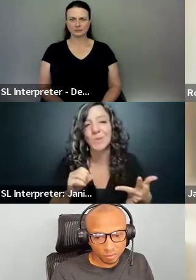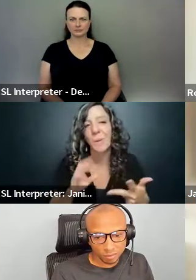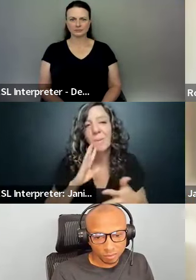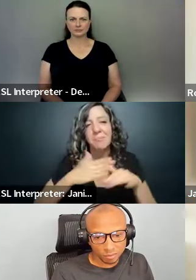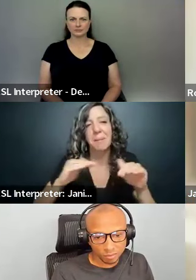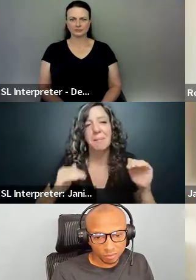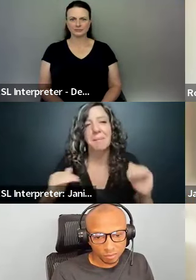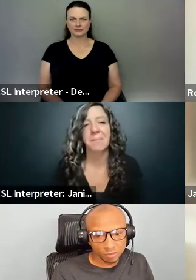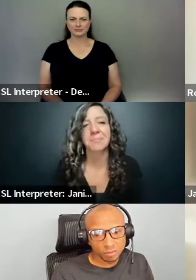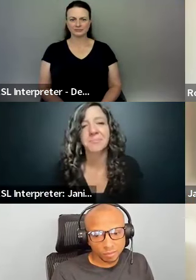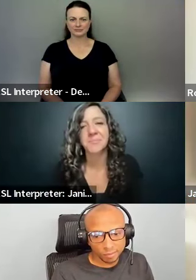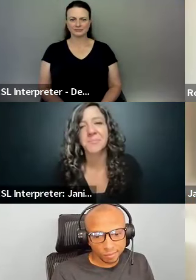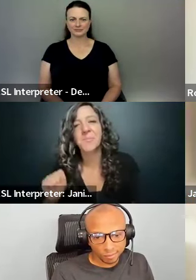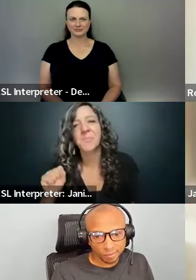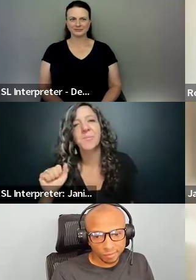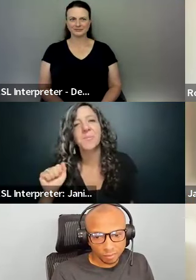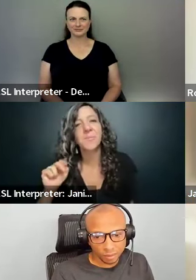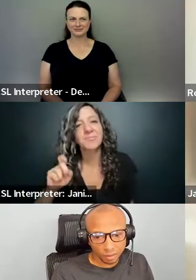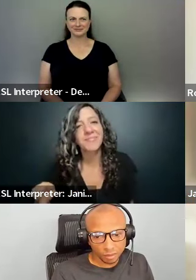it's just super awesome.